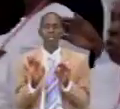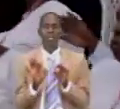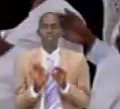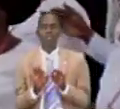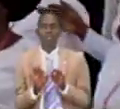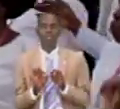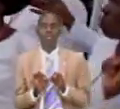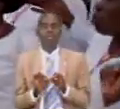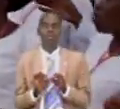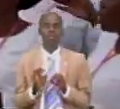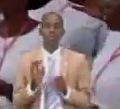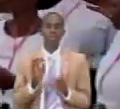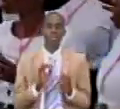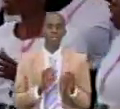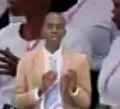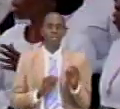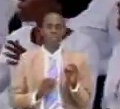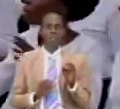always